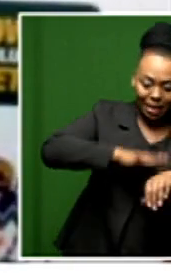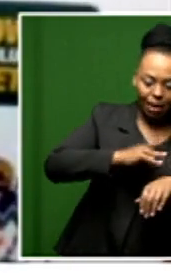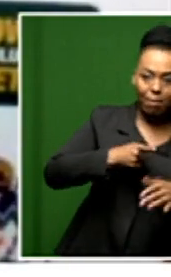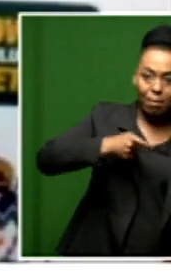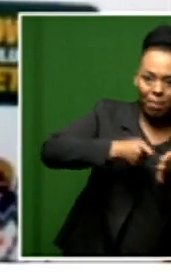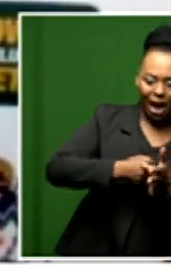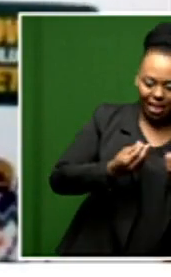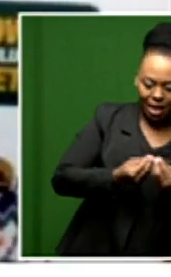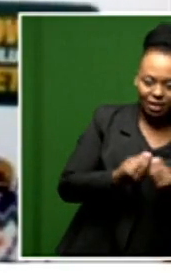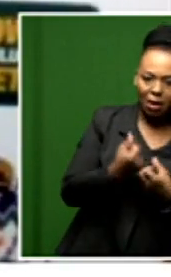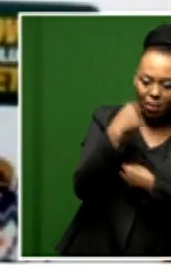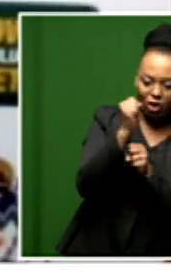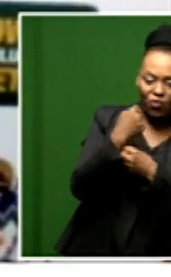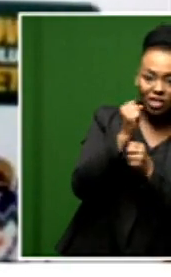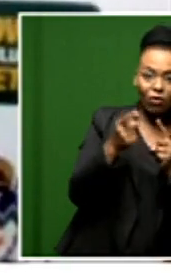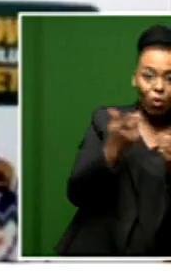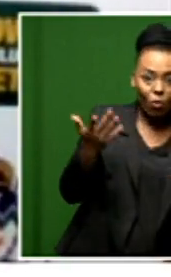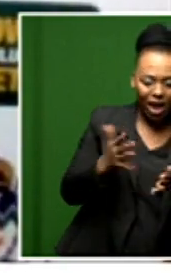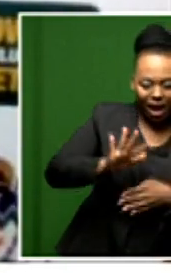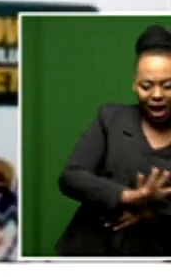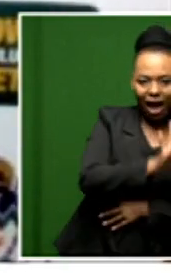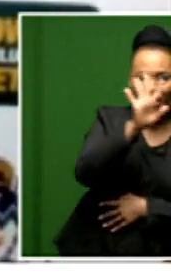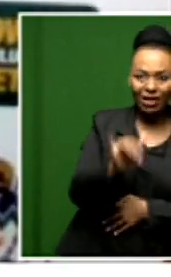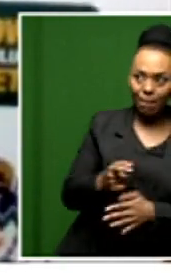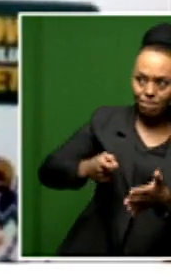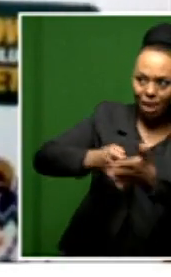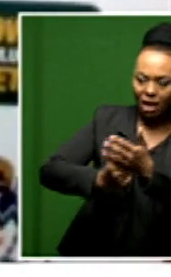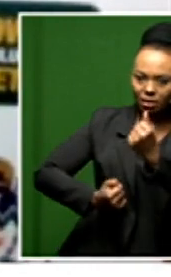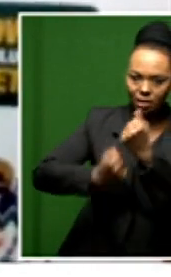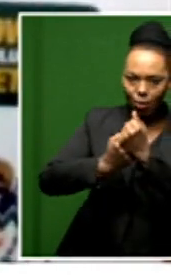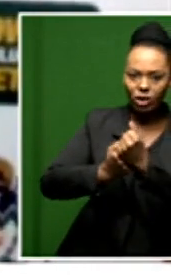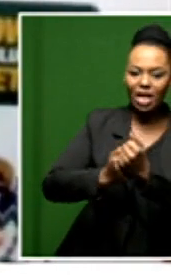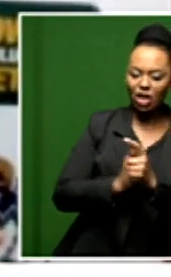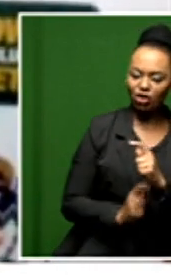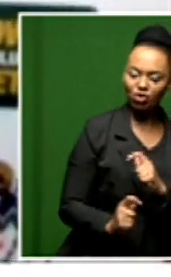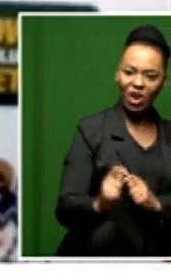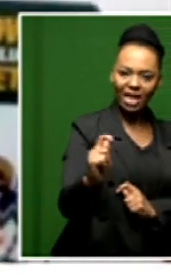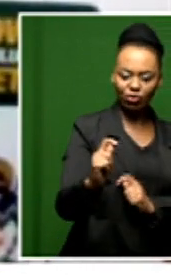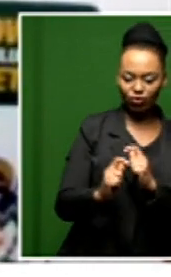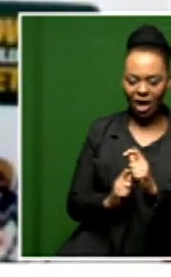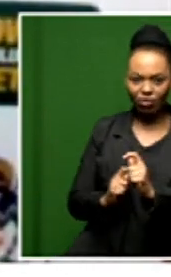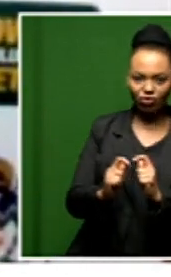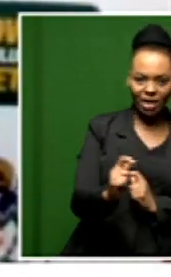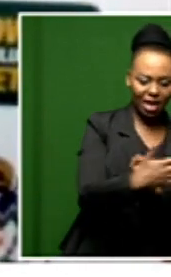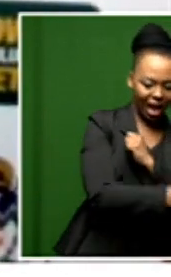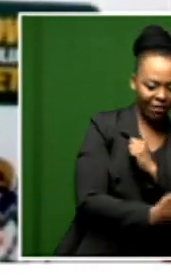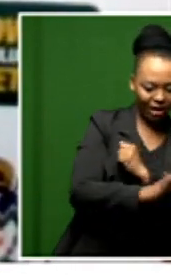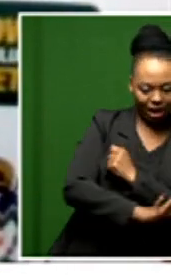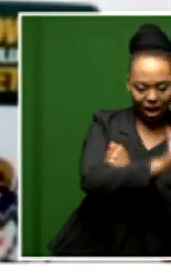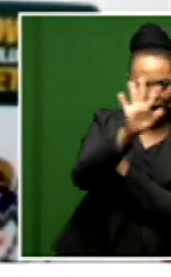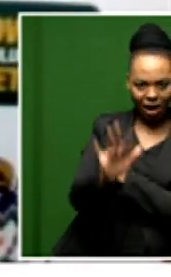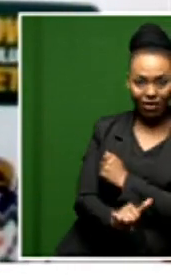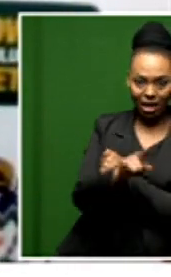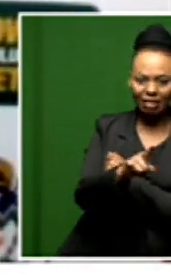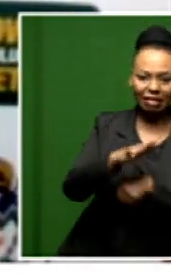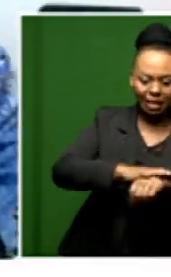Africa. It is time that we encourage trade relations between the countries of our own continent. All